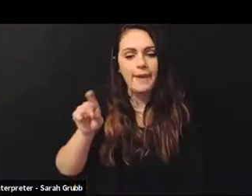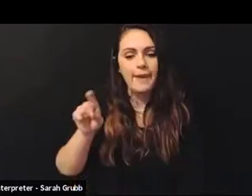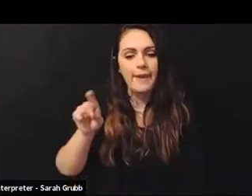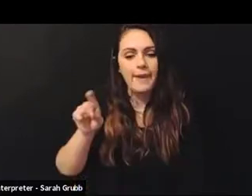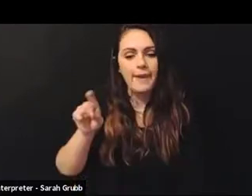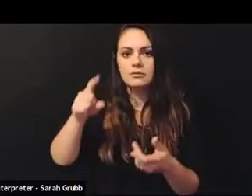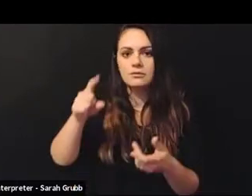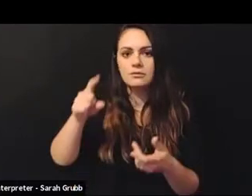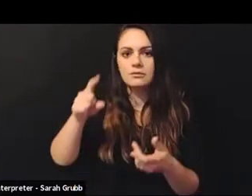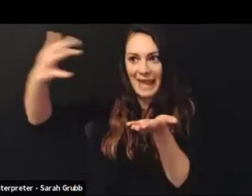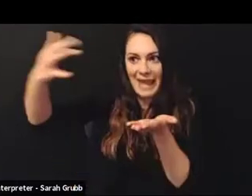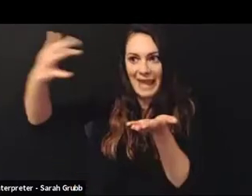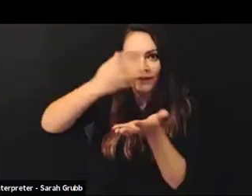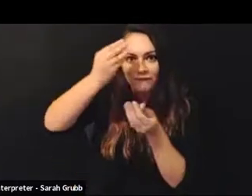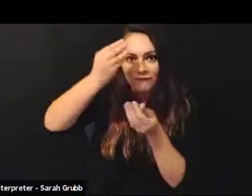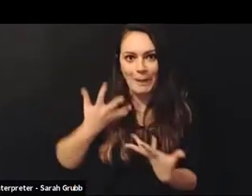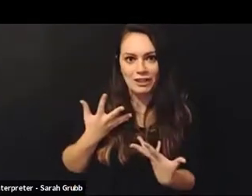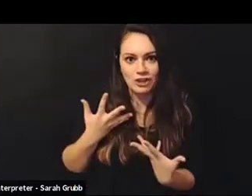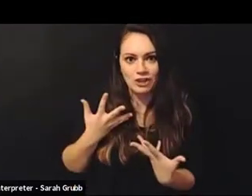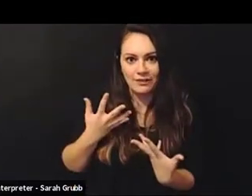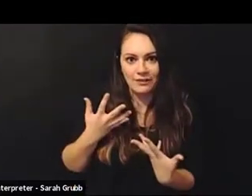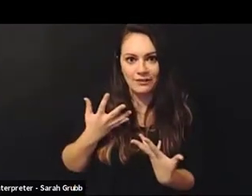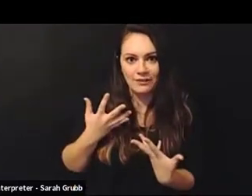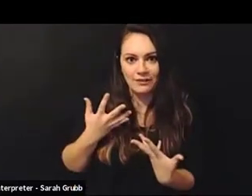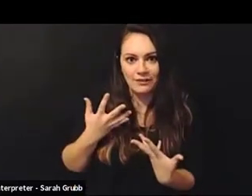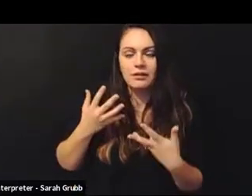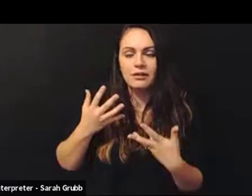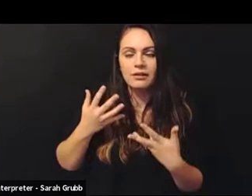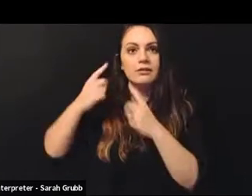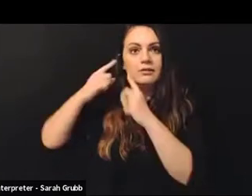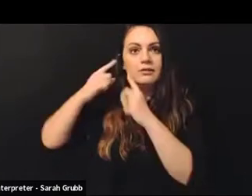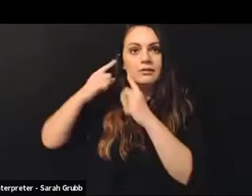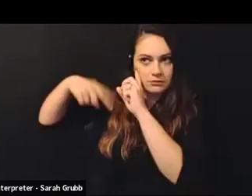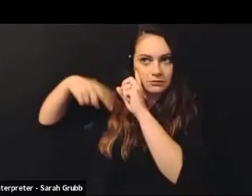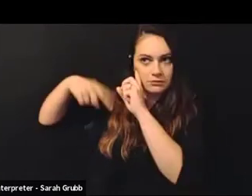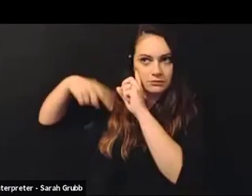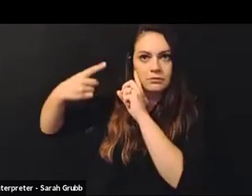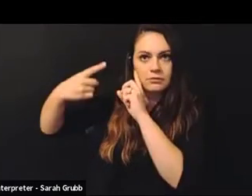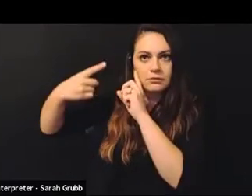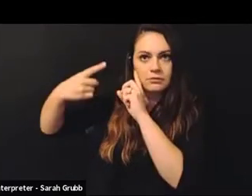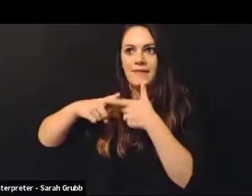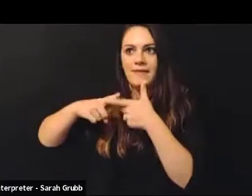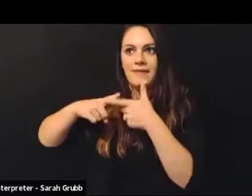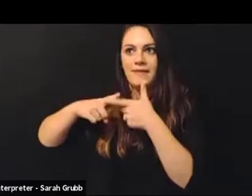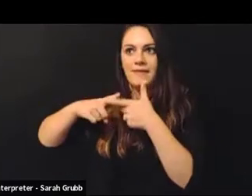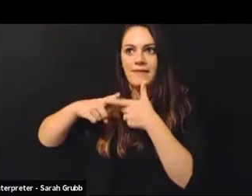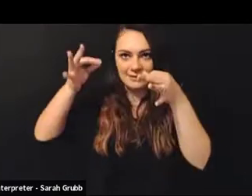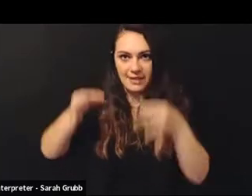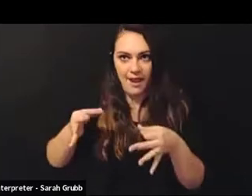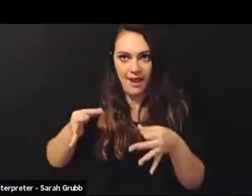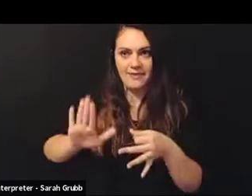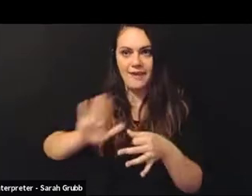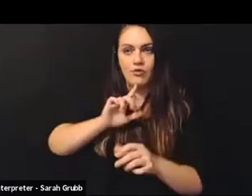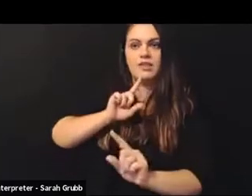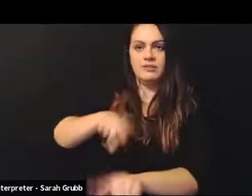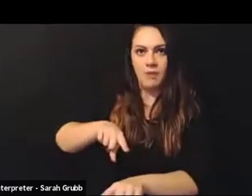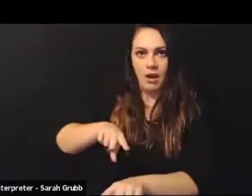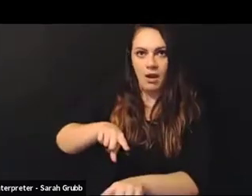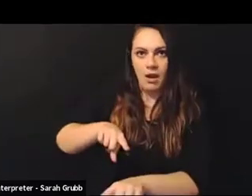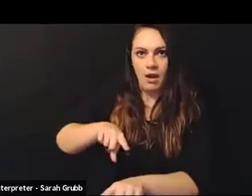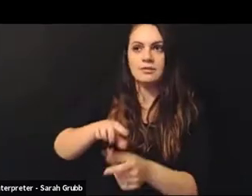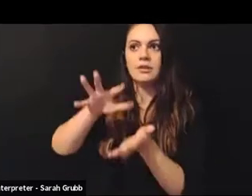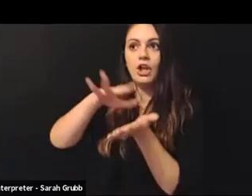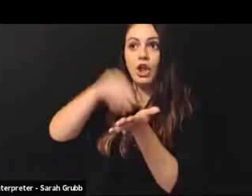has to be processed in their brain. They have to determine what the response is going to be. To learn new things, to respond to other people, this